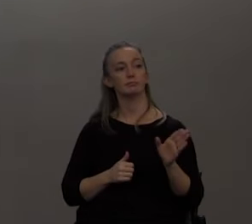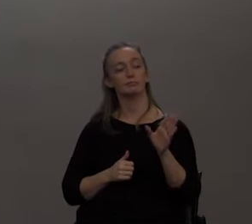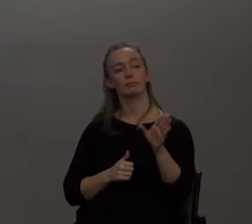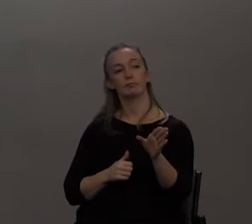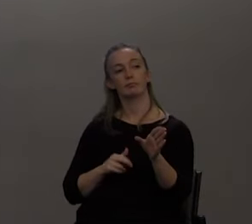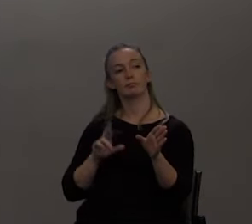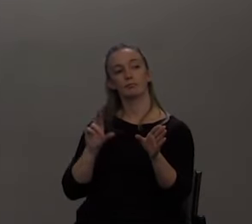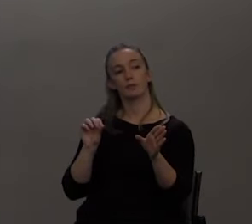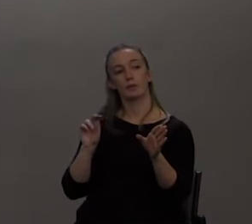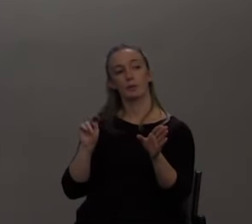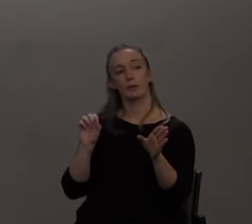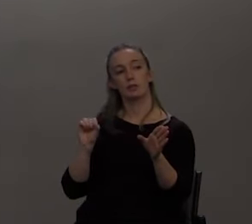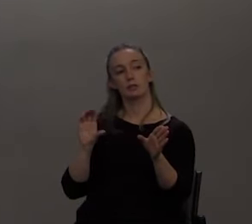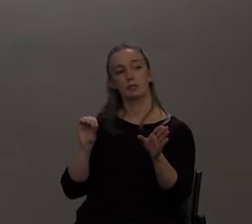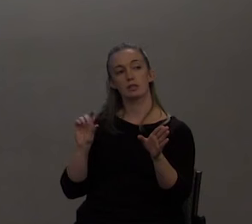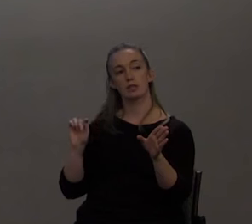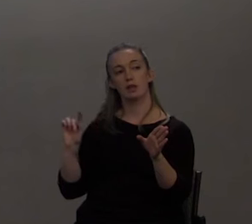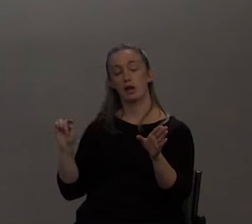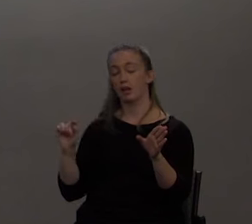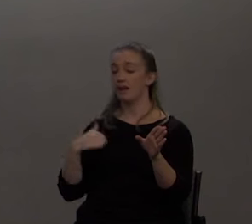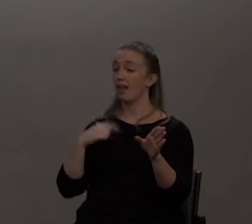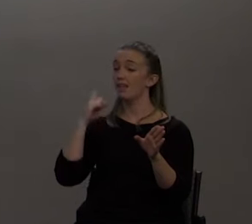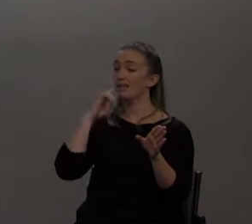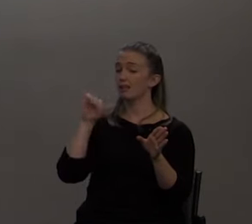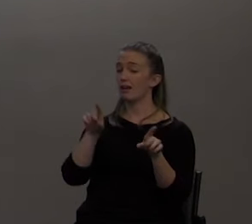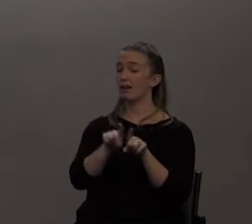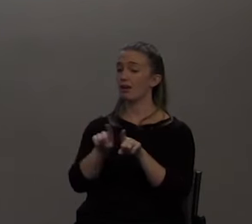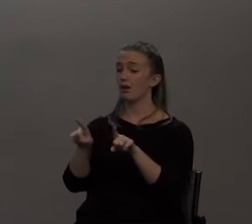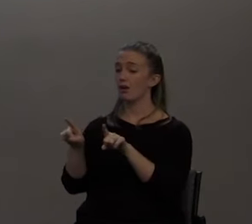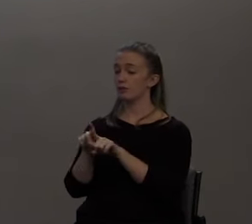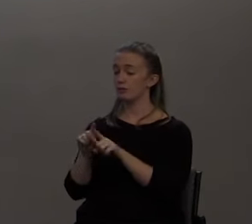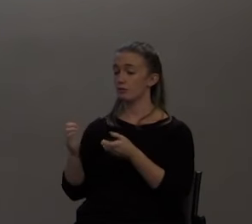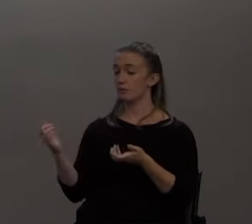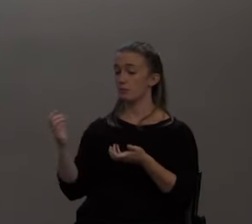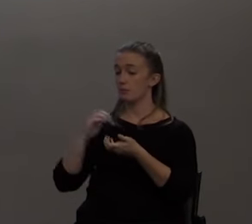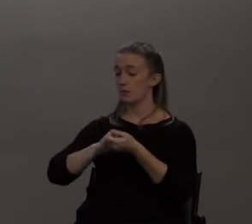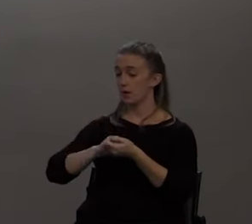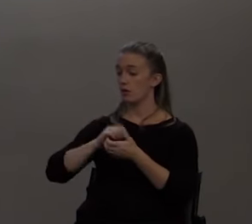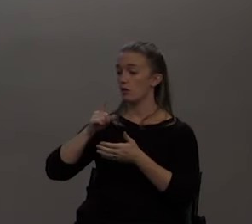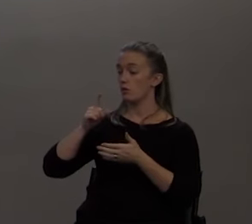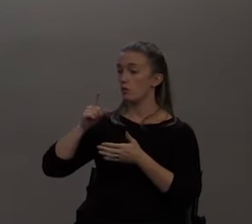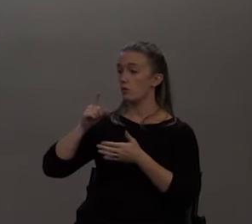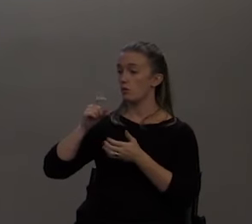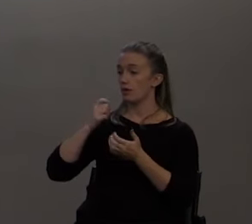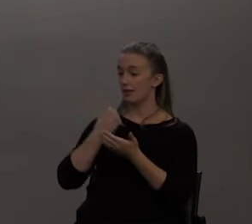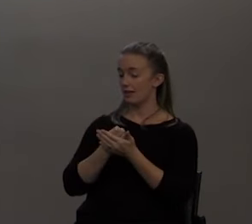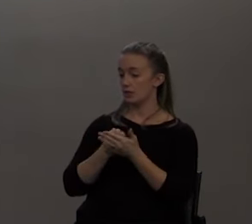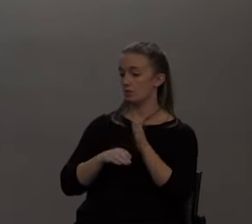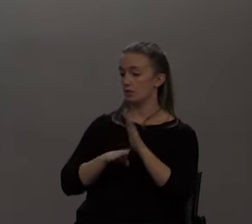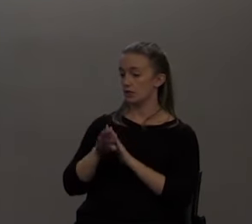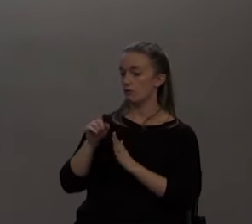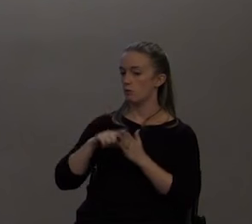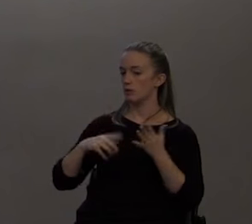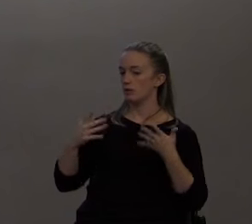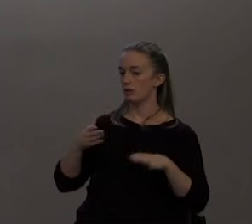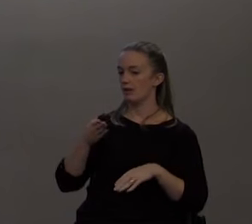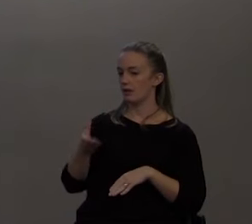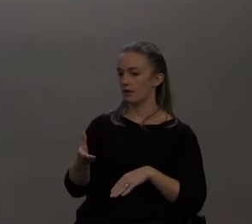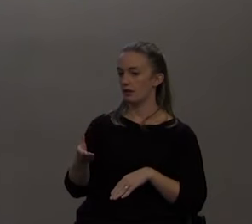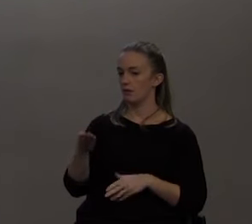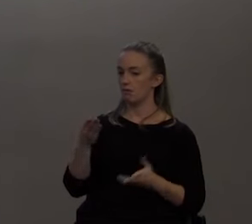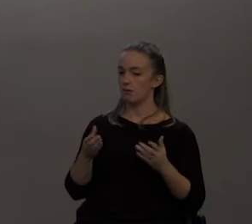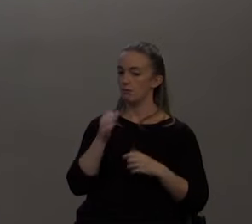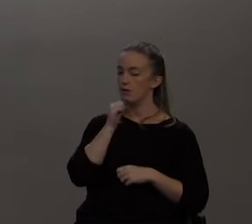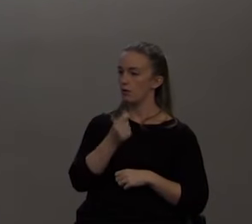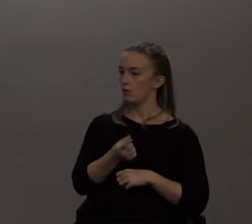say economic development is also compatible to economic development with what's existing and desired. We may not want certain type of industries